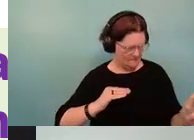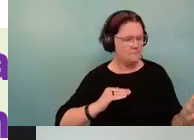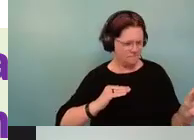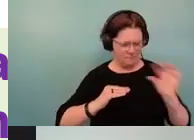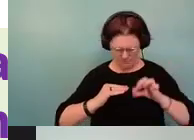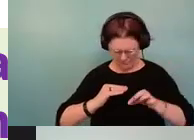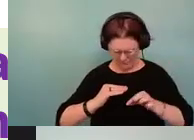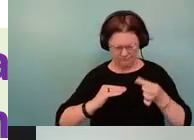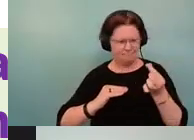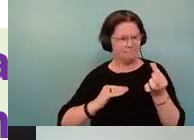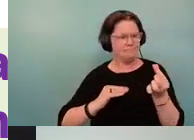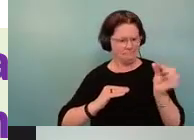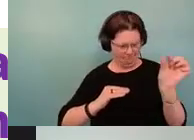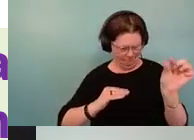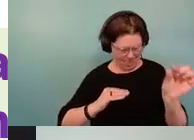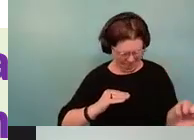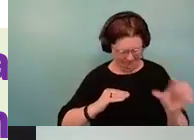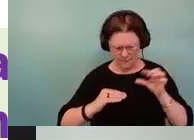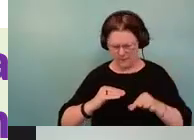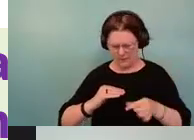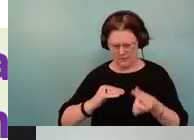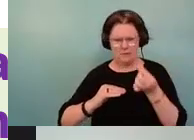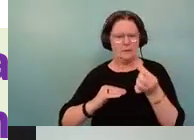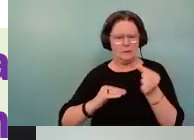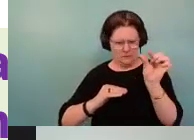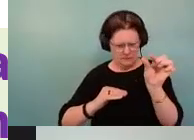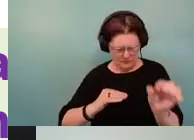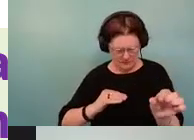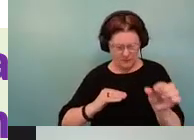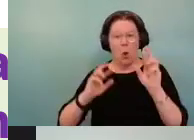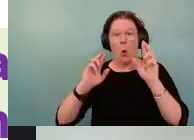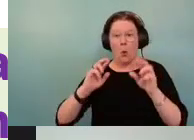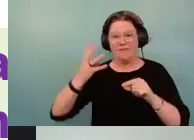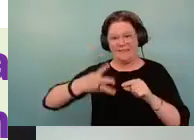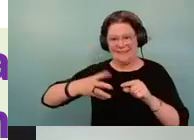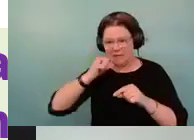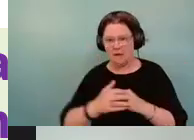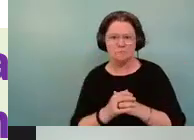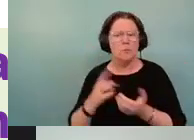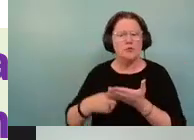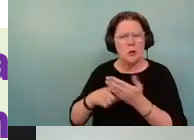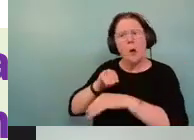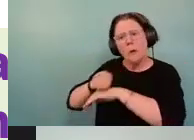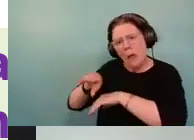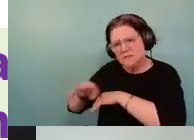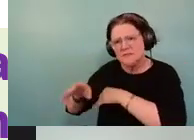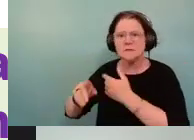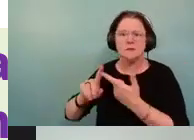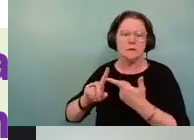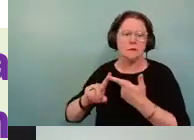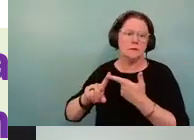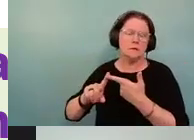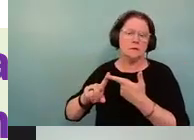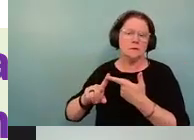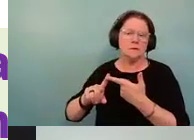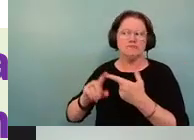start leaking and that doesn't blow up at some point. And we talk about counseling and what does that look like, or talk